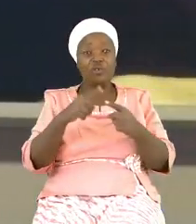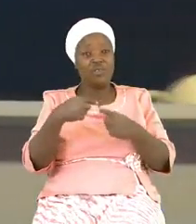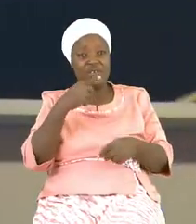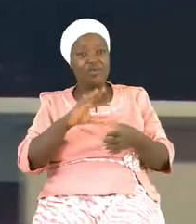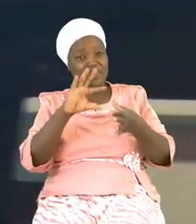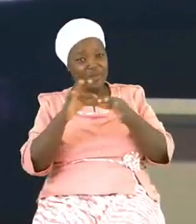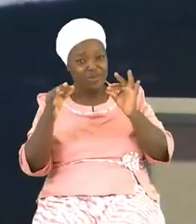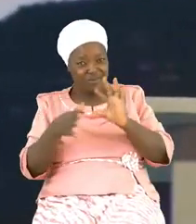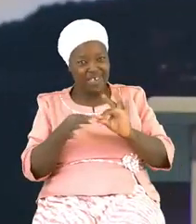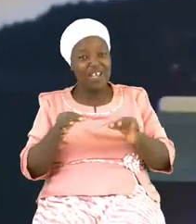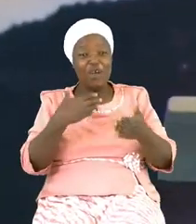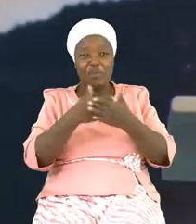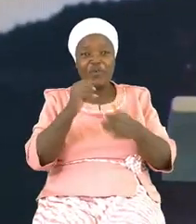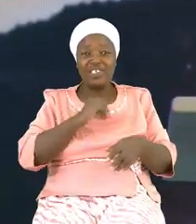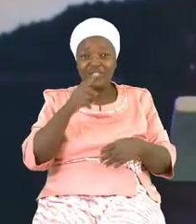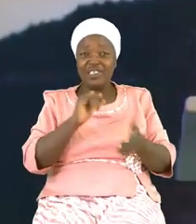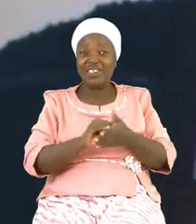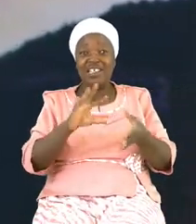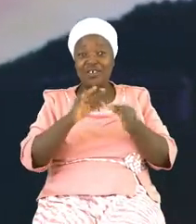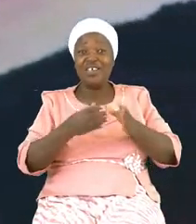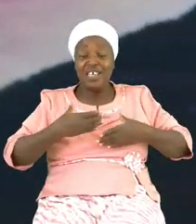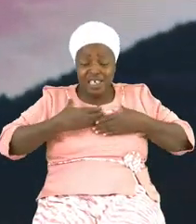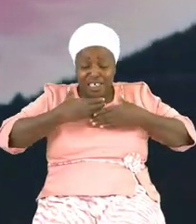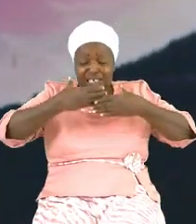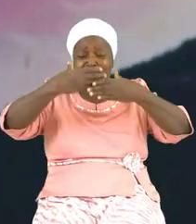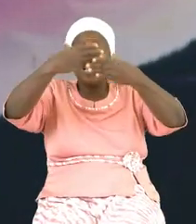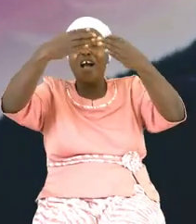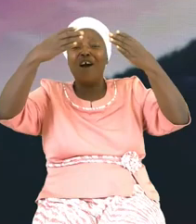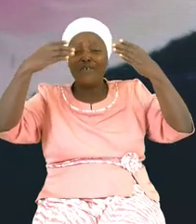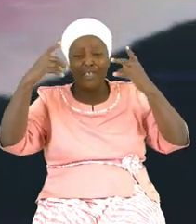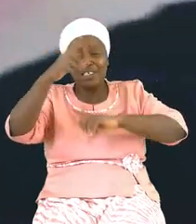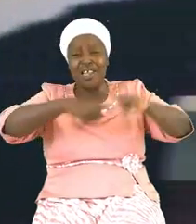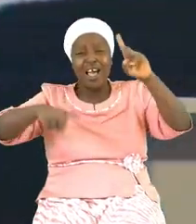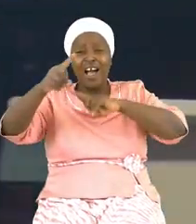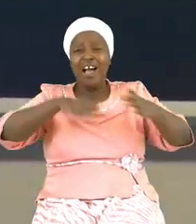Before I tell you the story, shout joy.